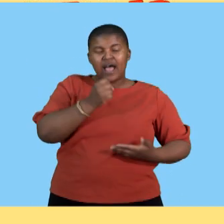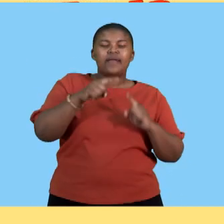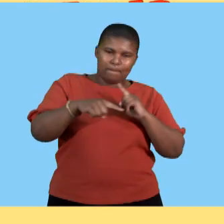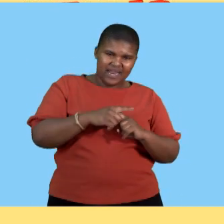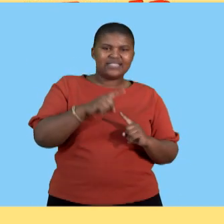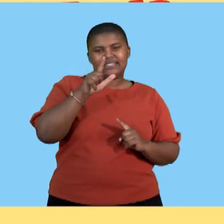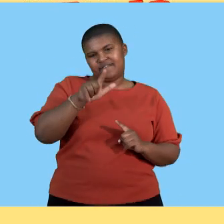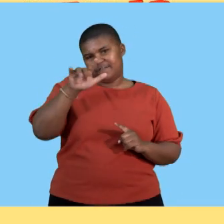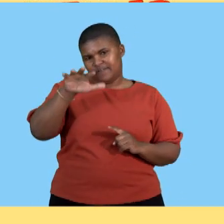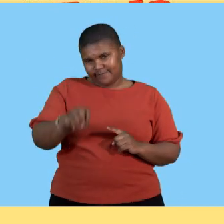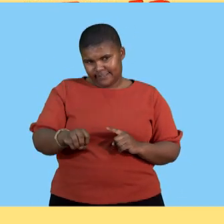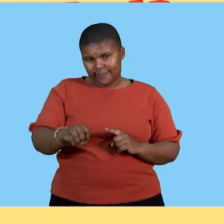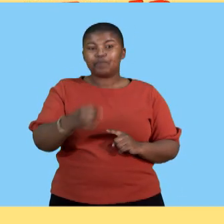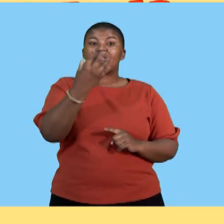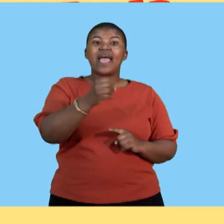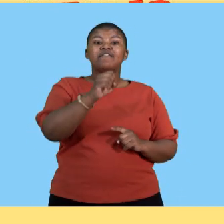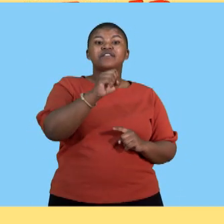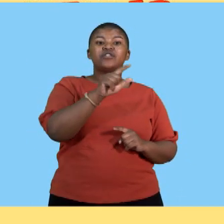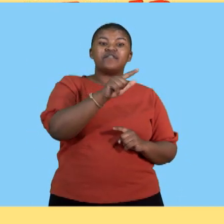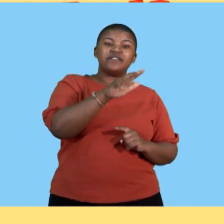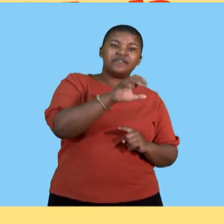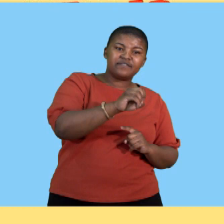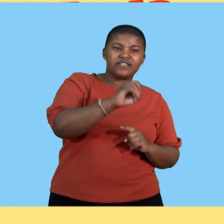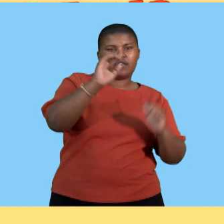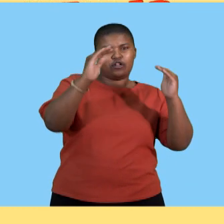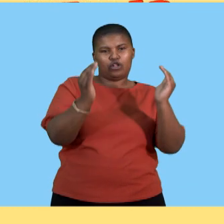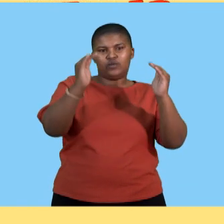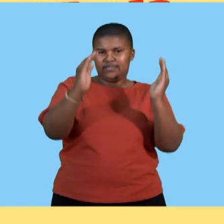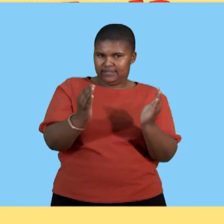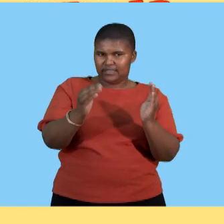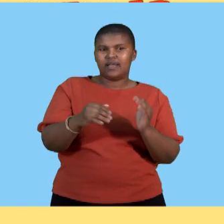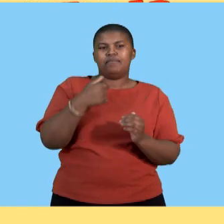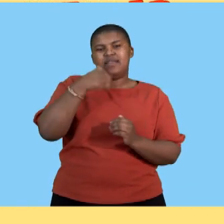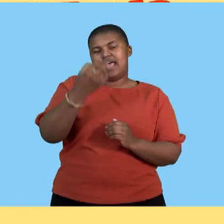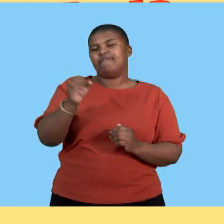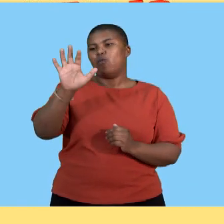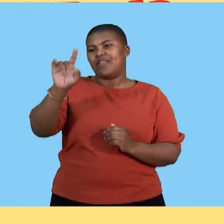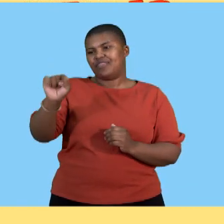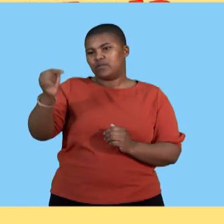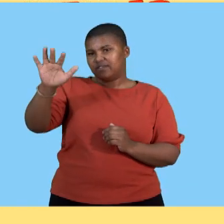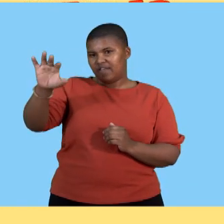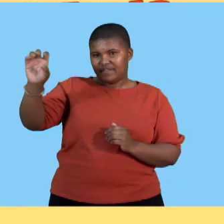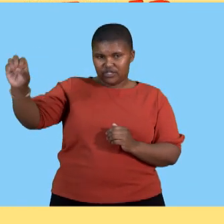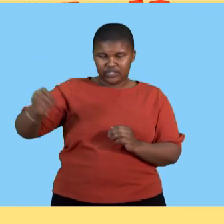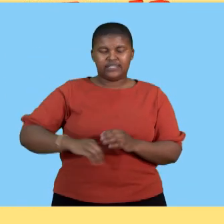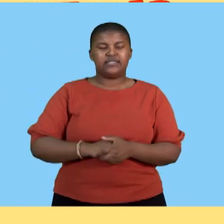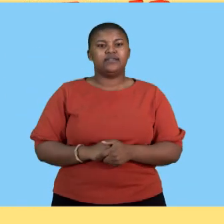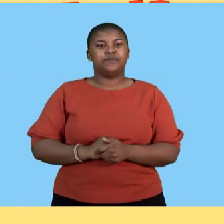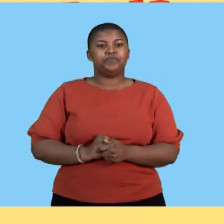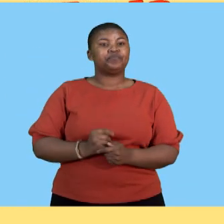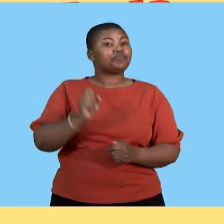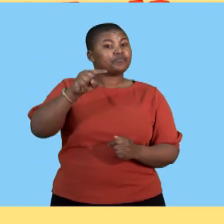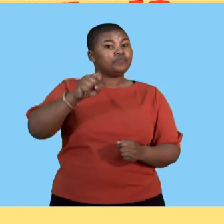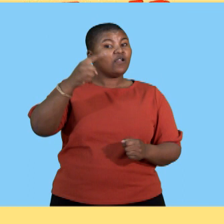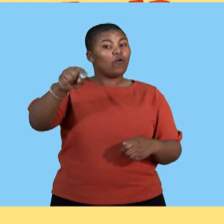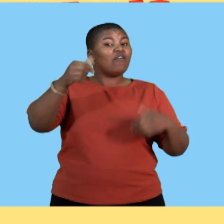plus 750. So I have 750, then I close it, then I have 1,500. In my statement